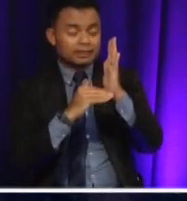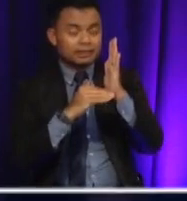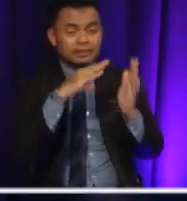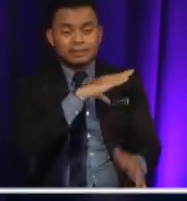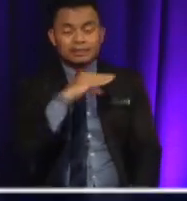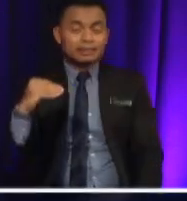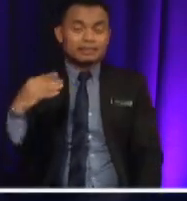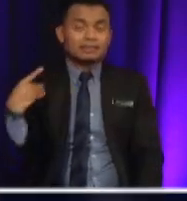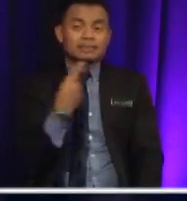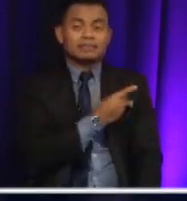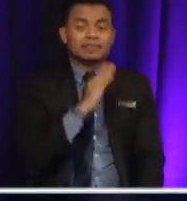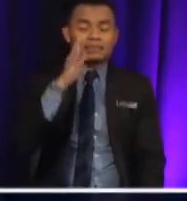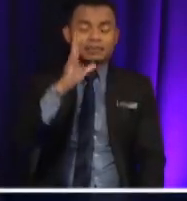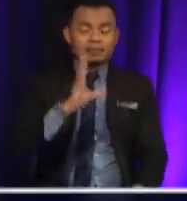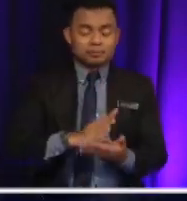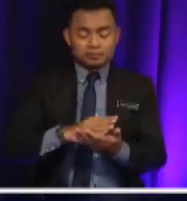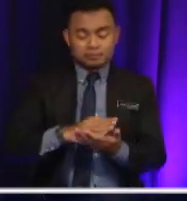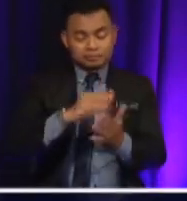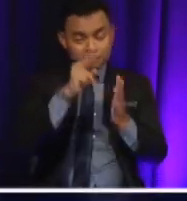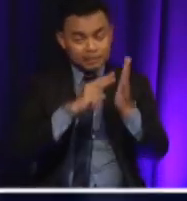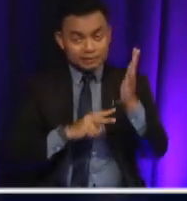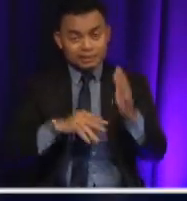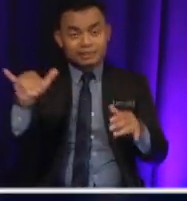together Okay, with I follow feelings. you, teacher. Okay. Let's go.